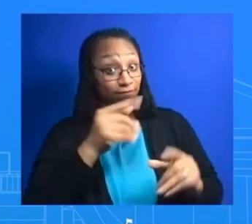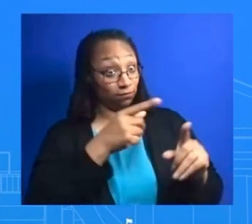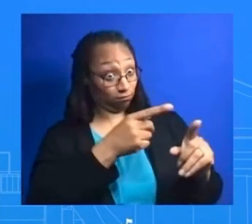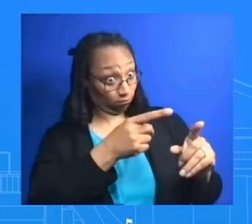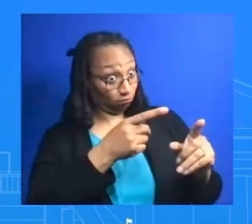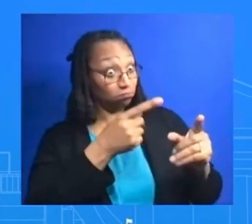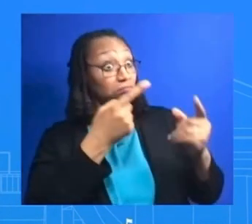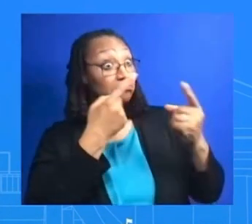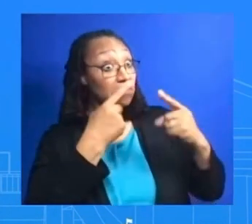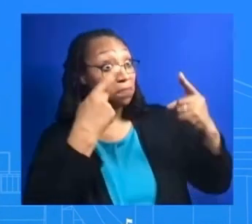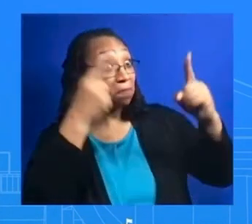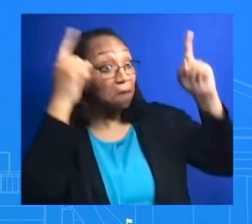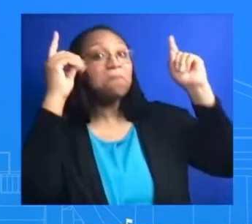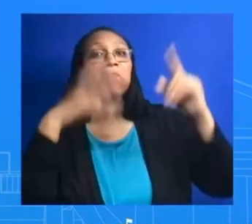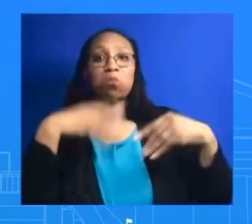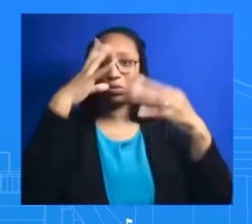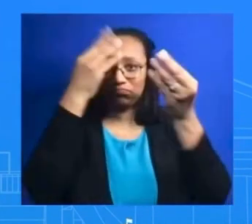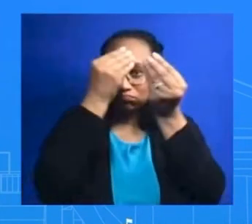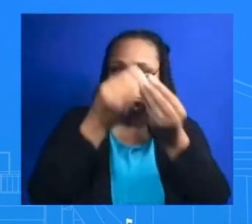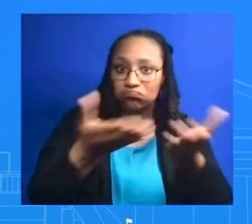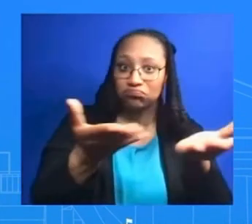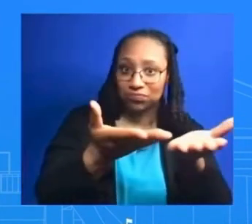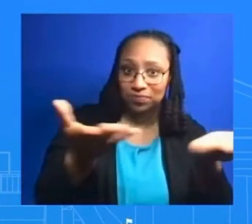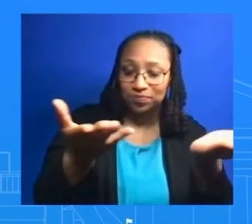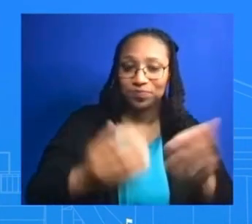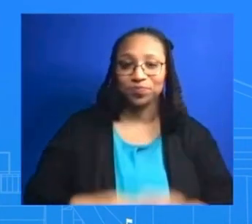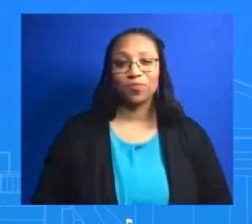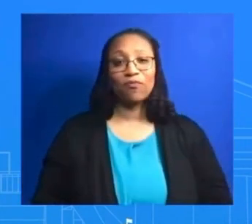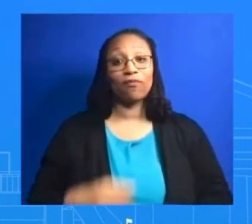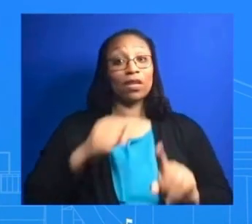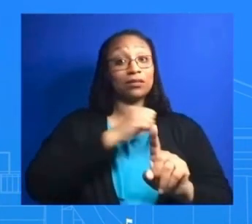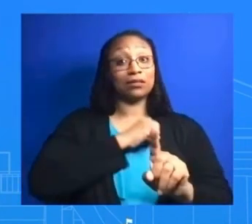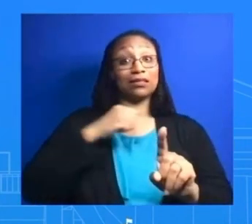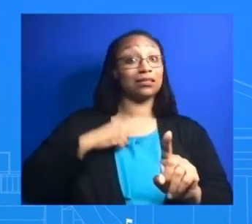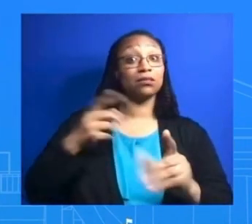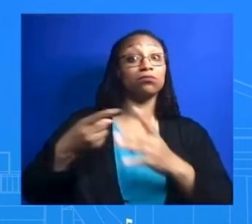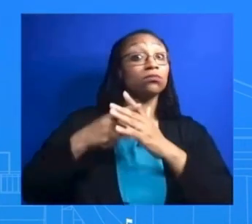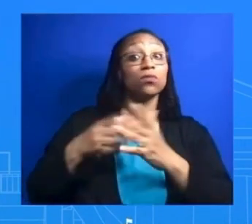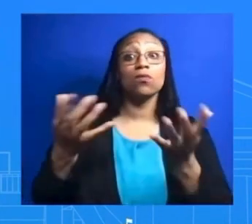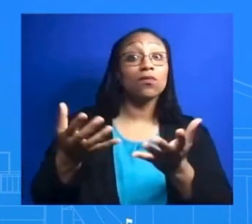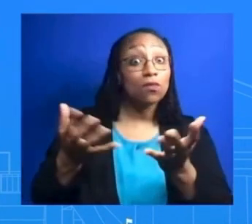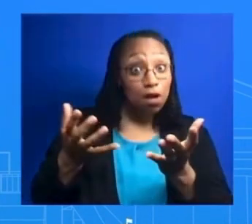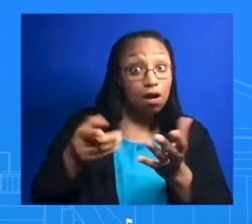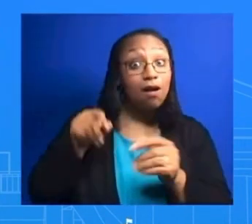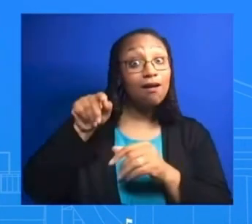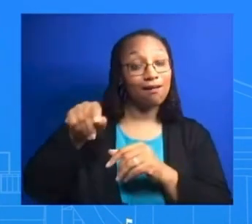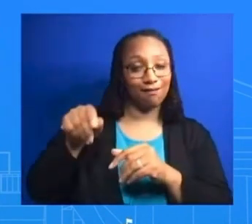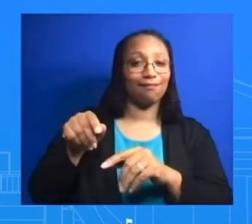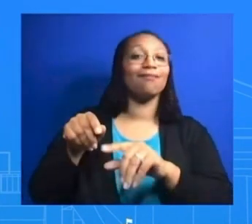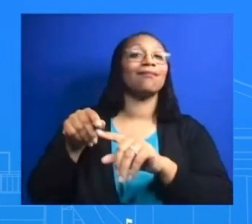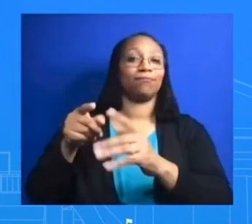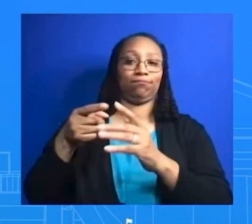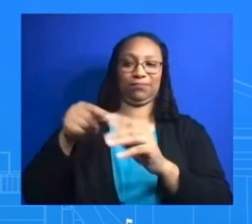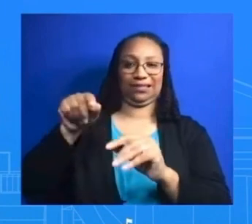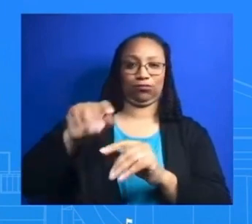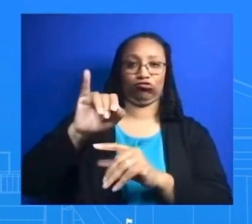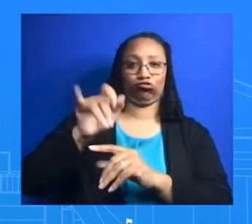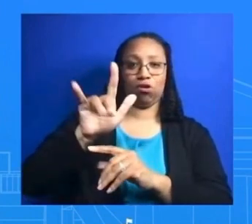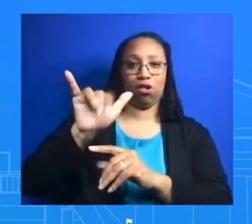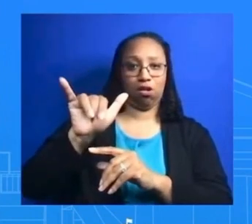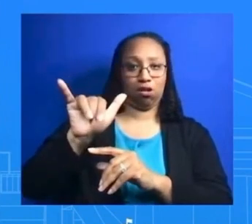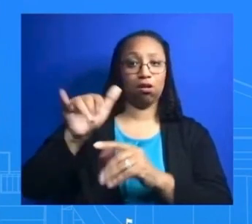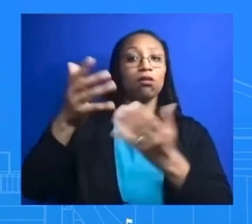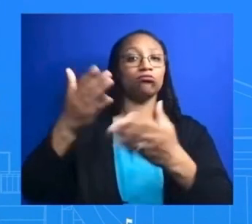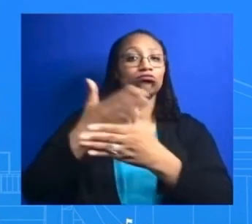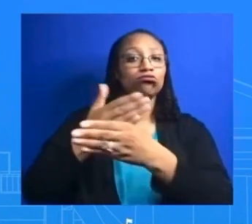is going to be a public hearing. That's going to happen in July. So that's going to get the ball rolling beyond what we did today. And the President said that this new plan